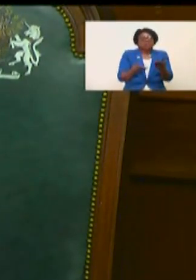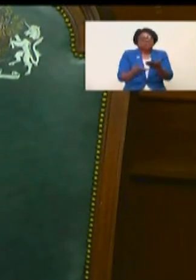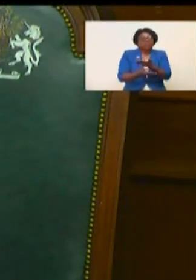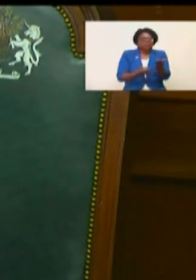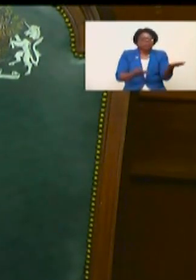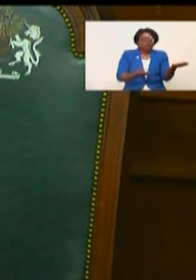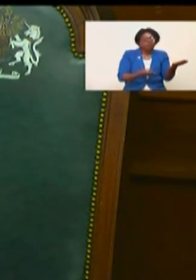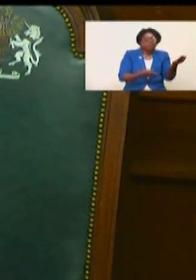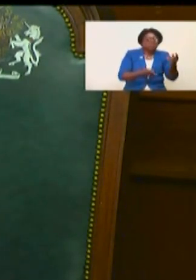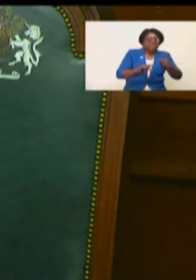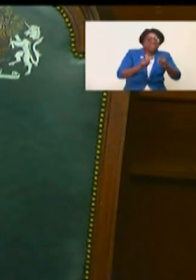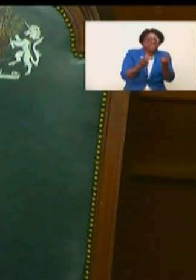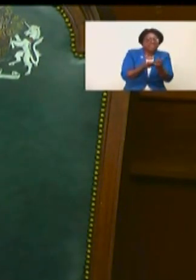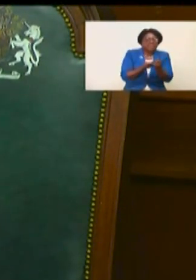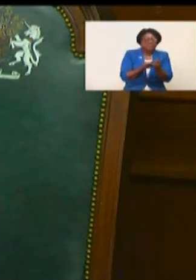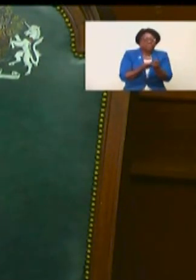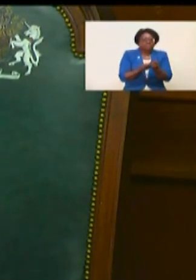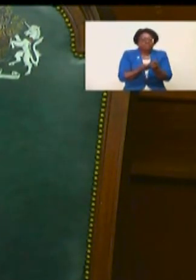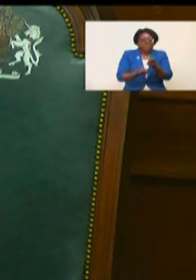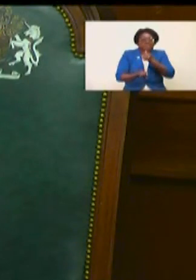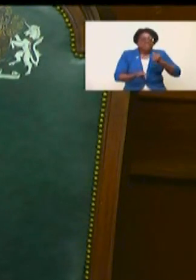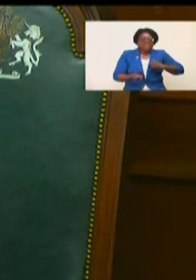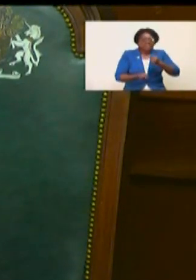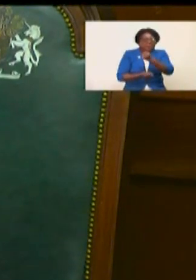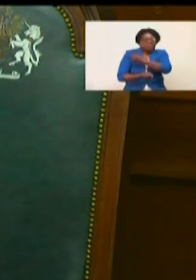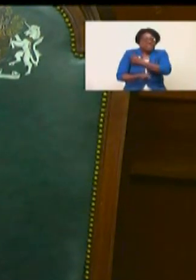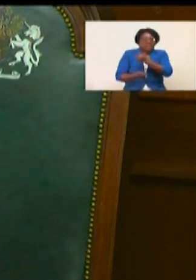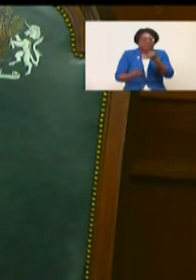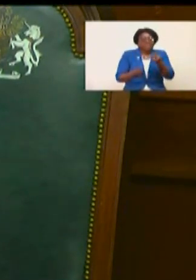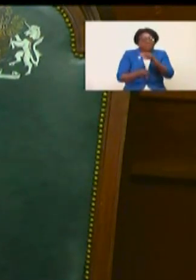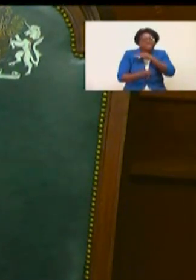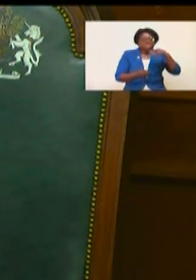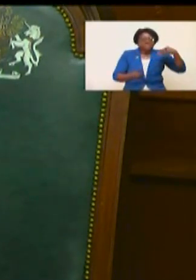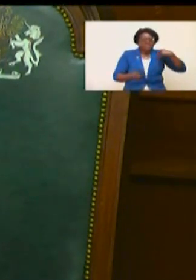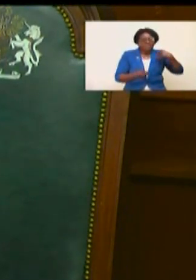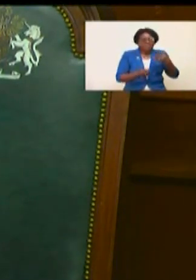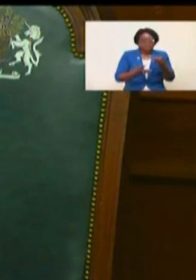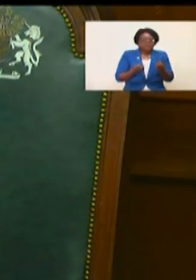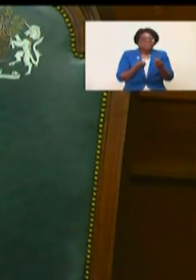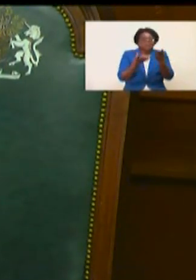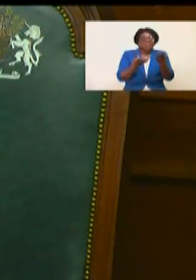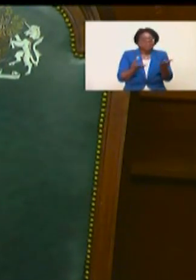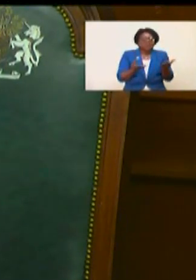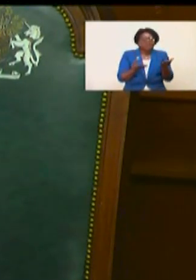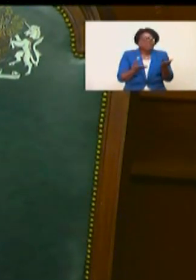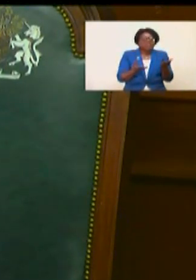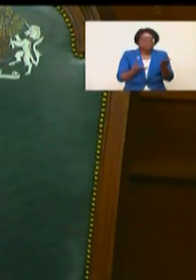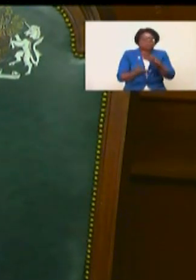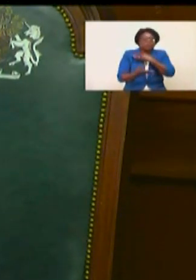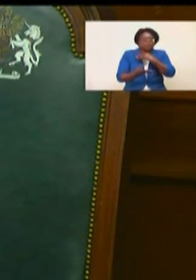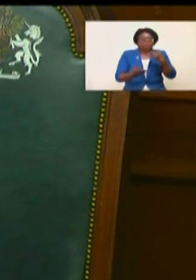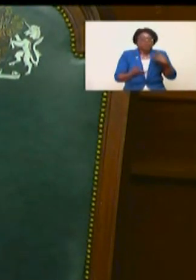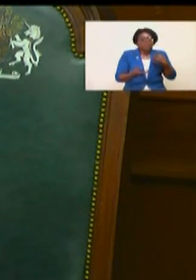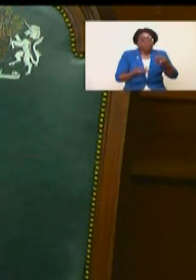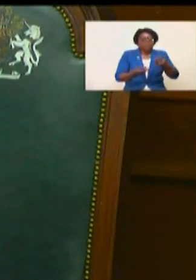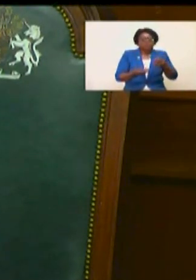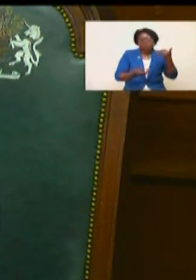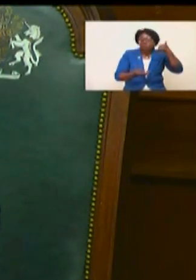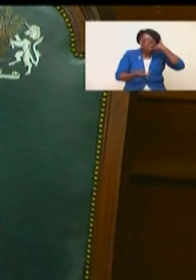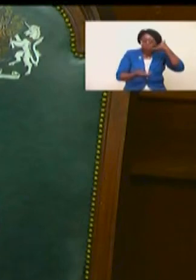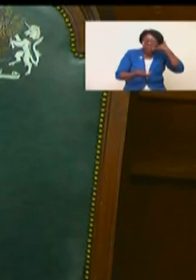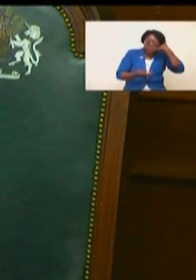executive team and staff members. Many thanks to my colleagues who reached out to me via phone and via